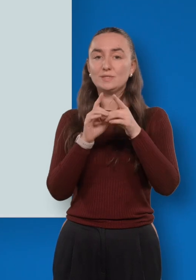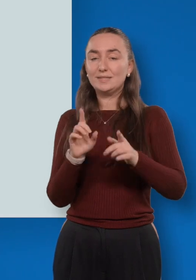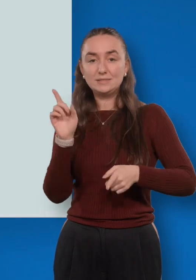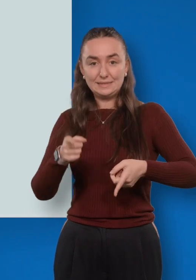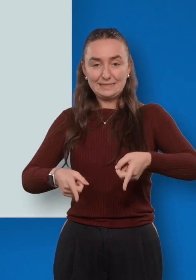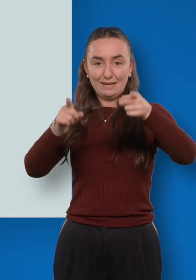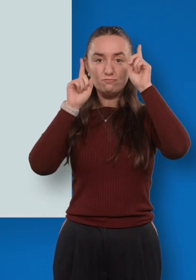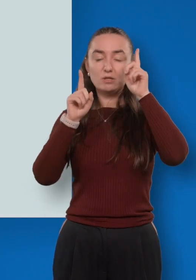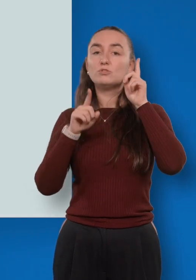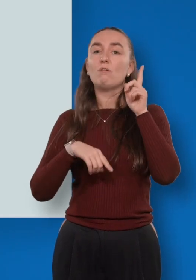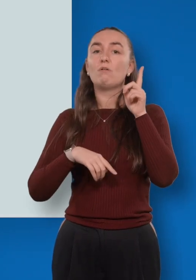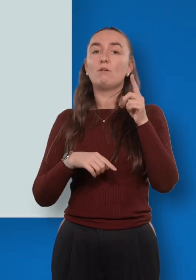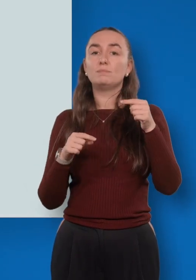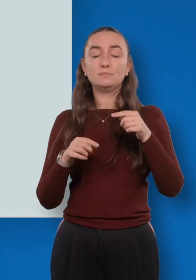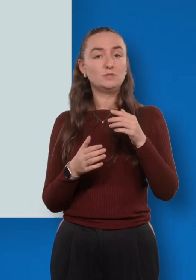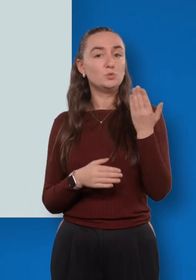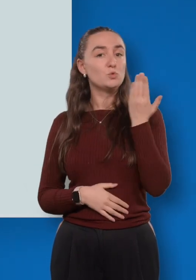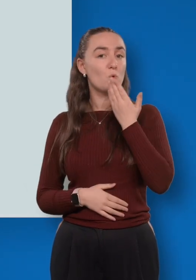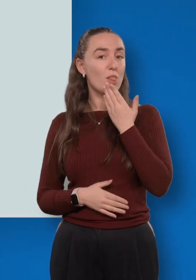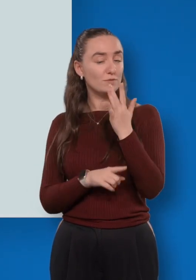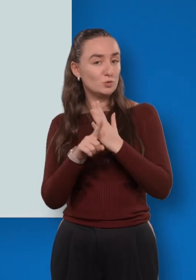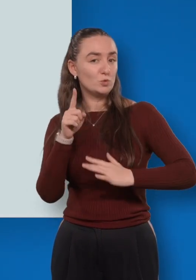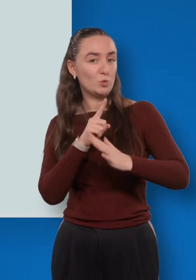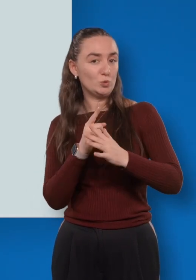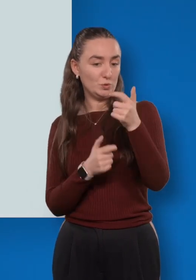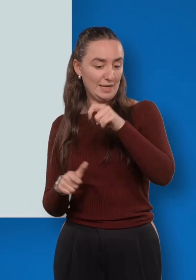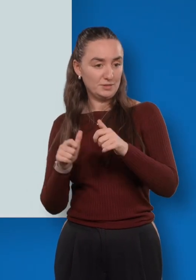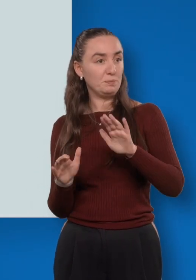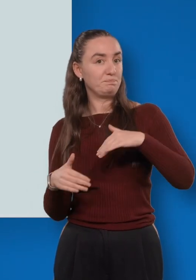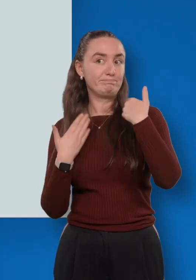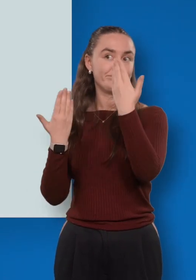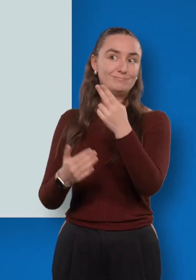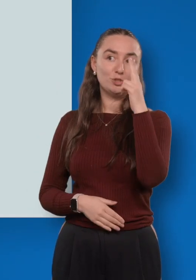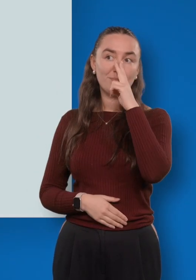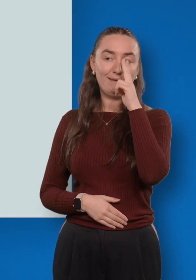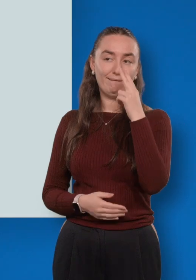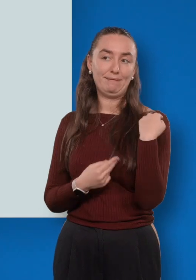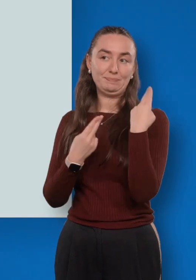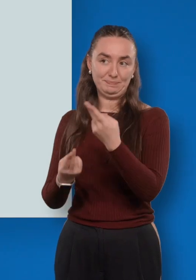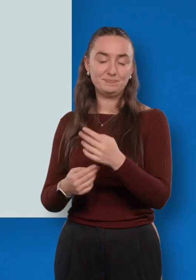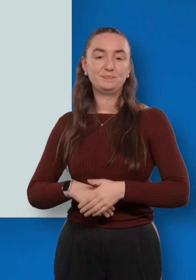of Social Sciences. So Jemina, take it with you.